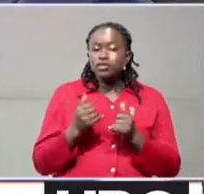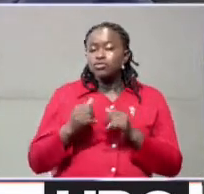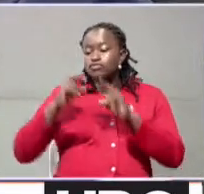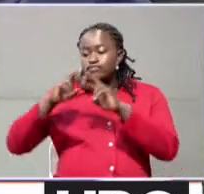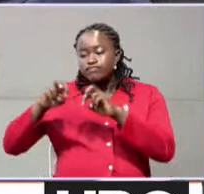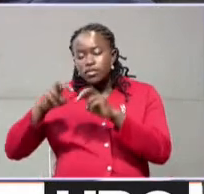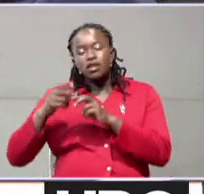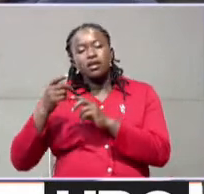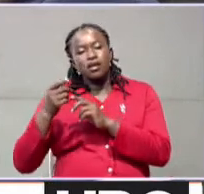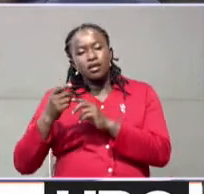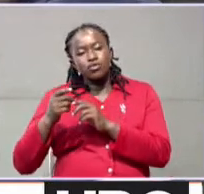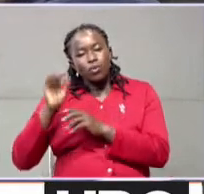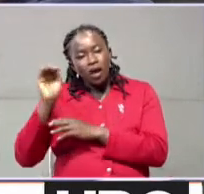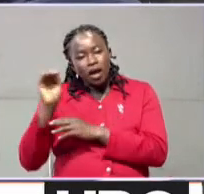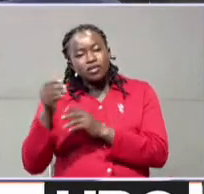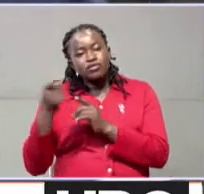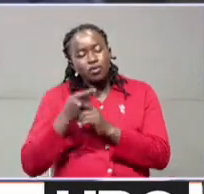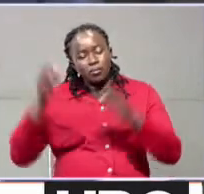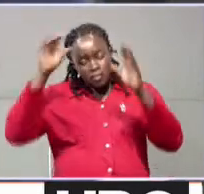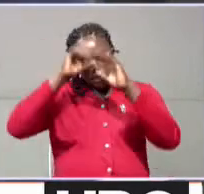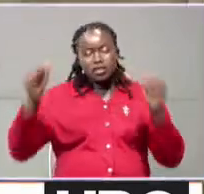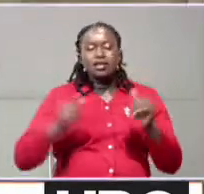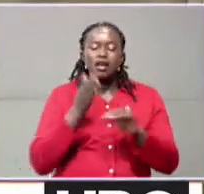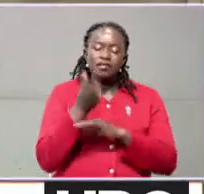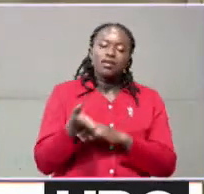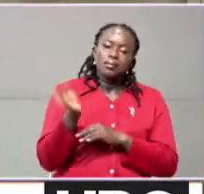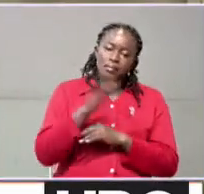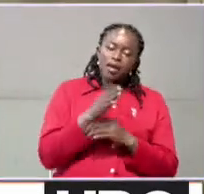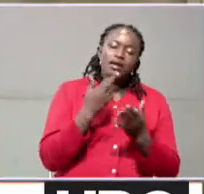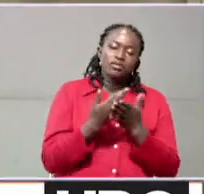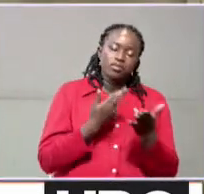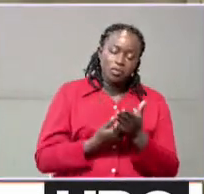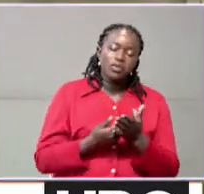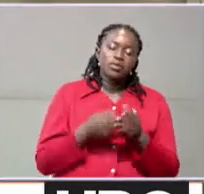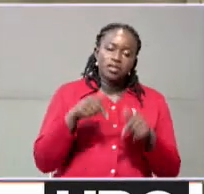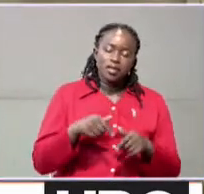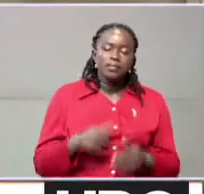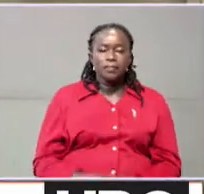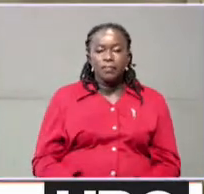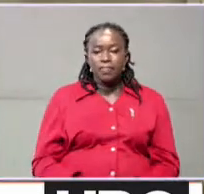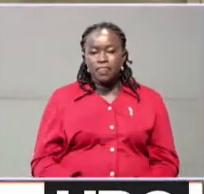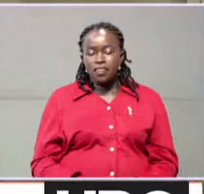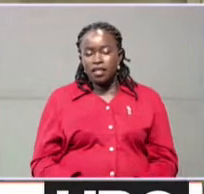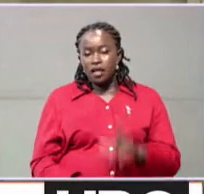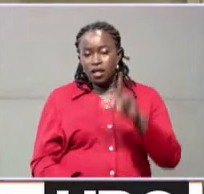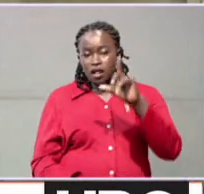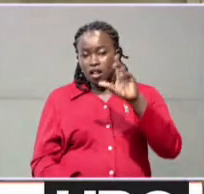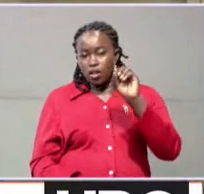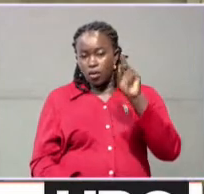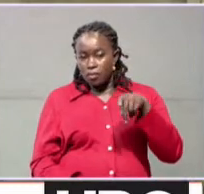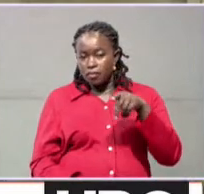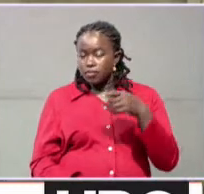state and come and report back thank you leader of opposition